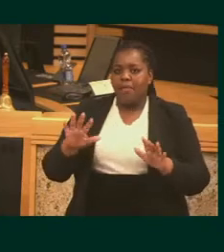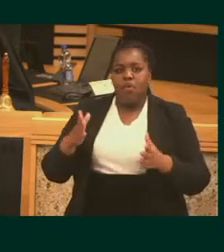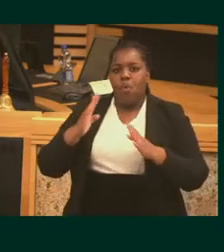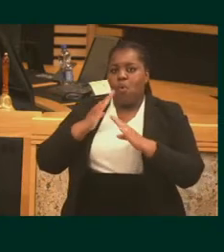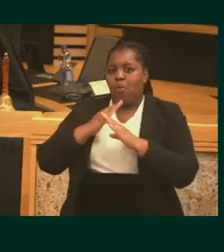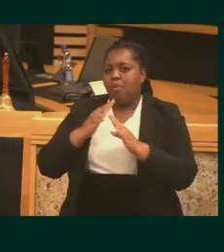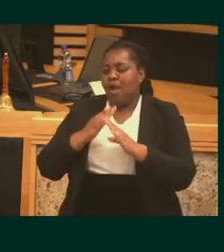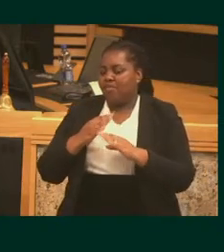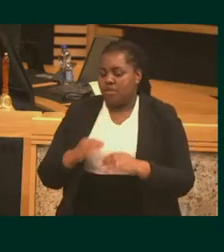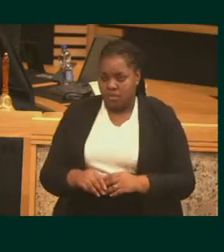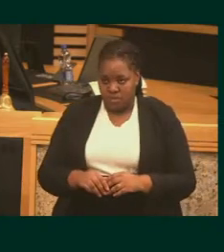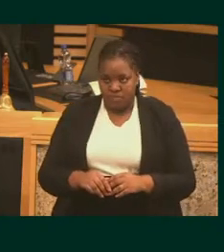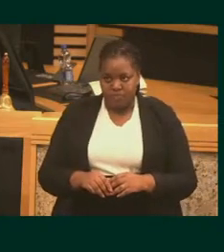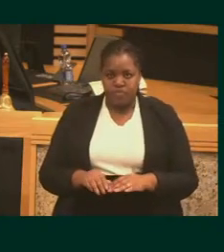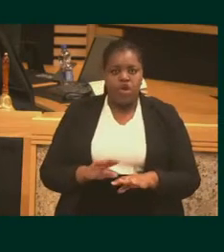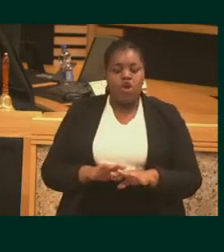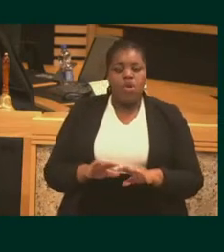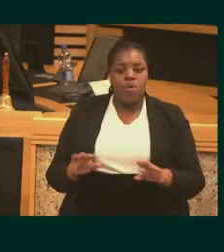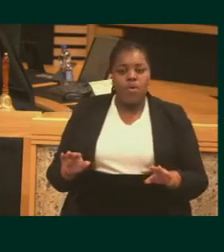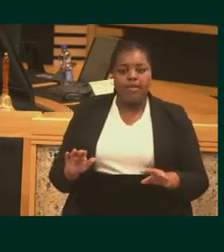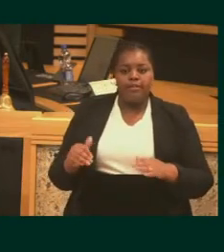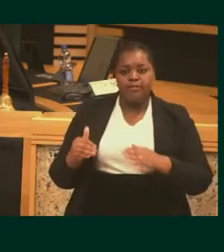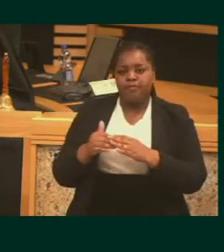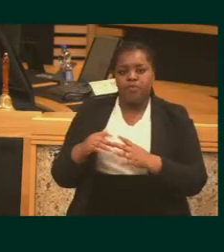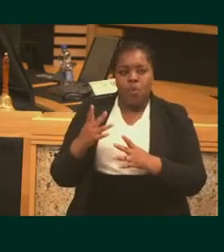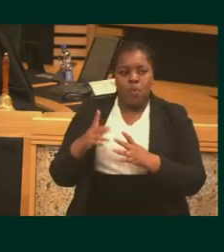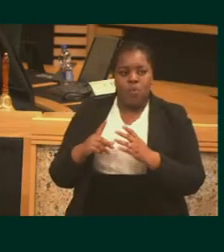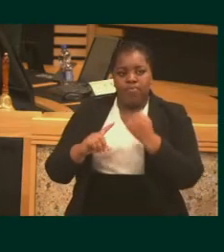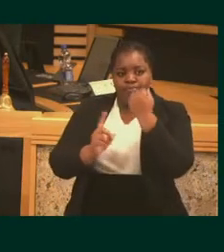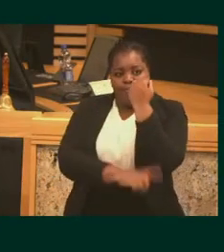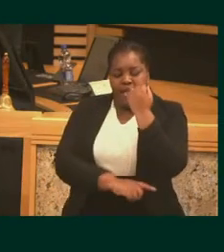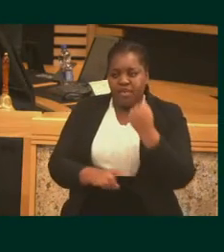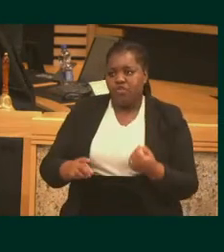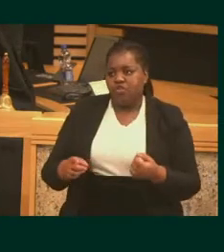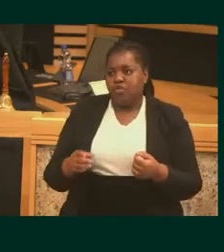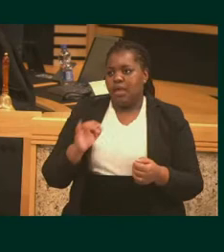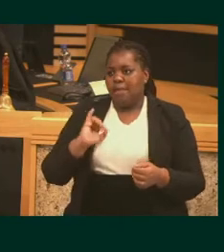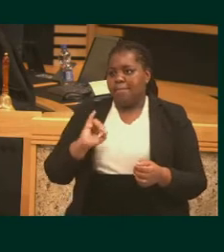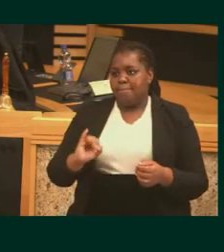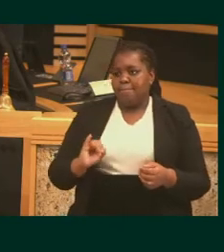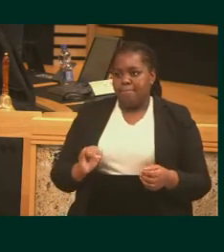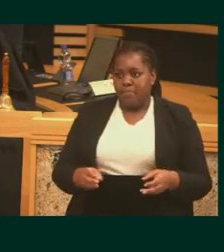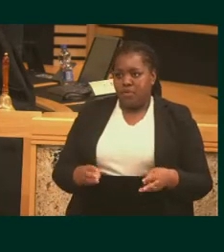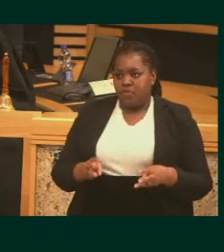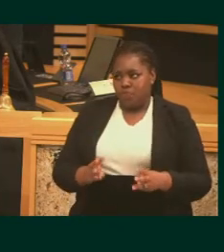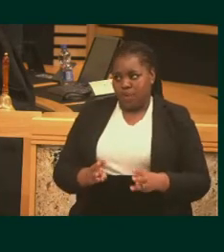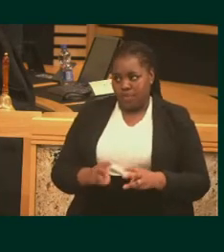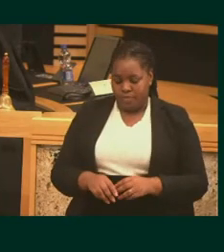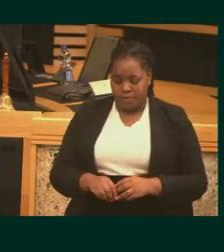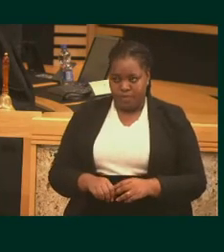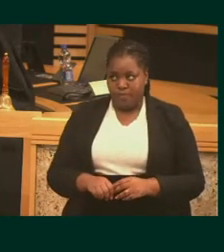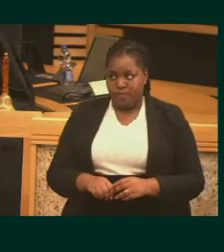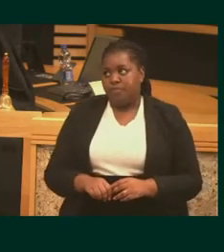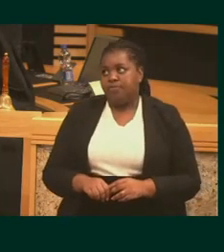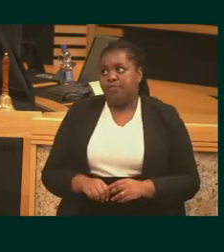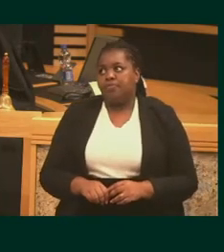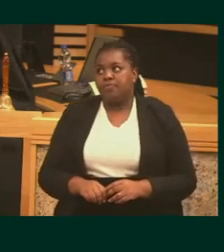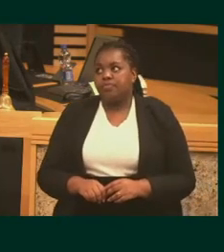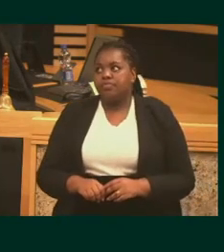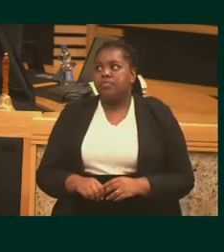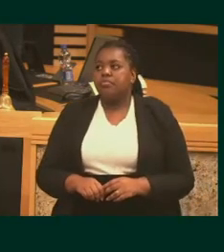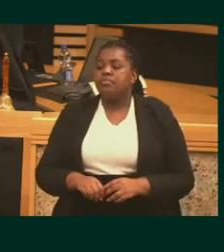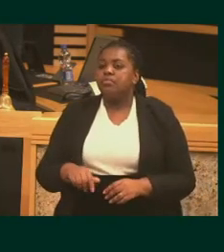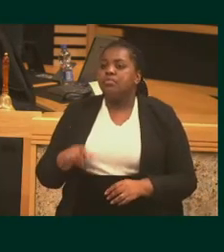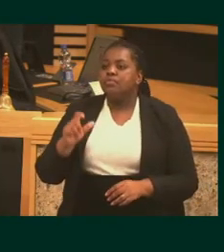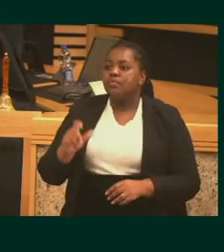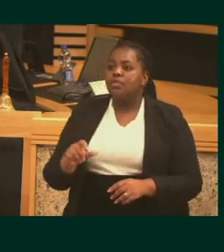sources not to be treated or punished in a cruel inhumane or degrading way every person with